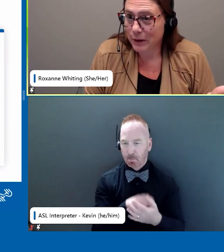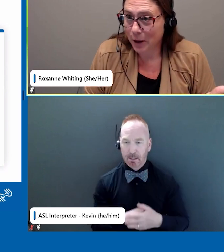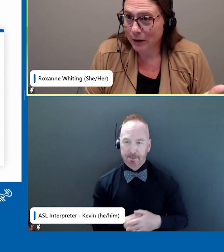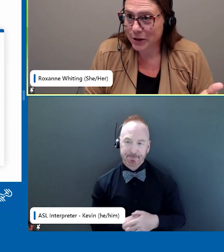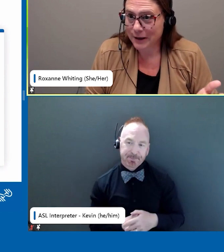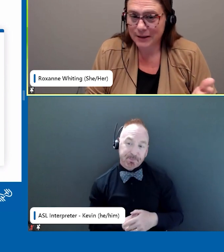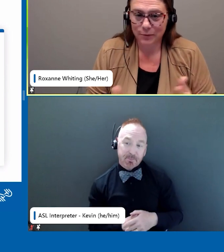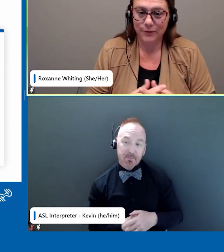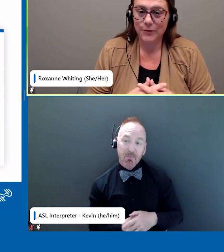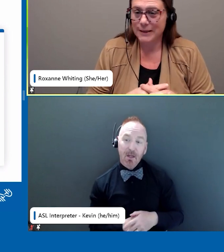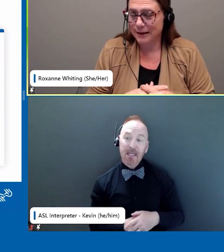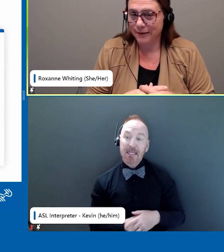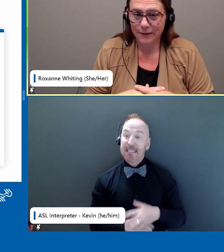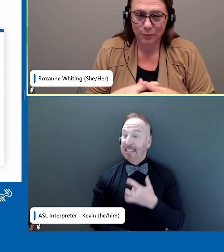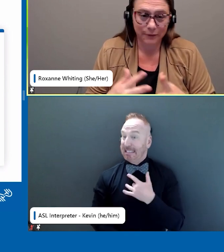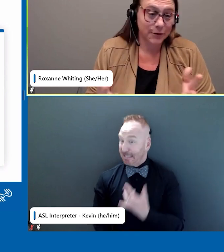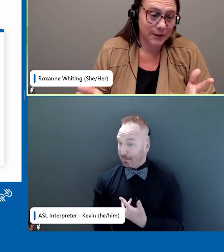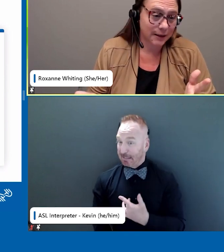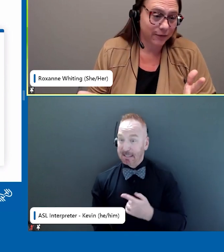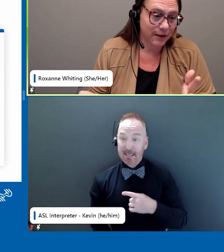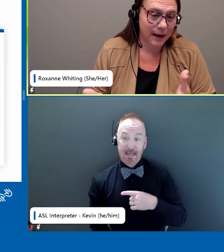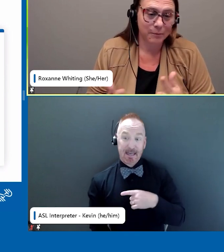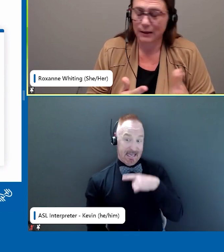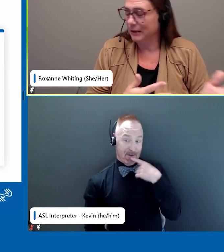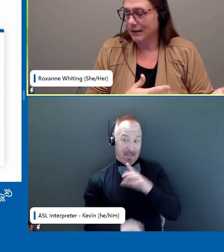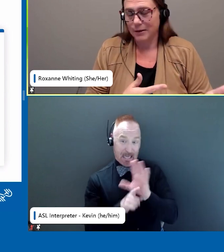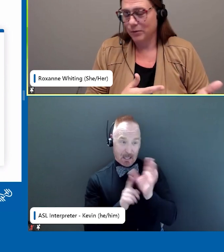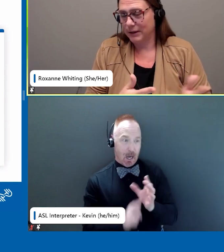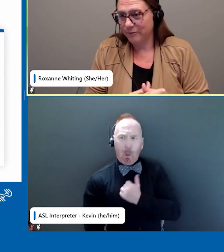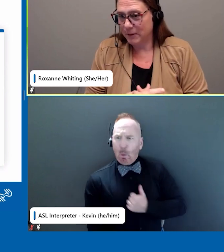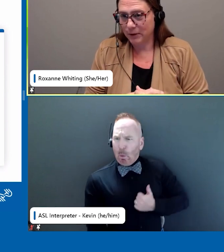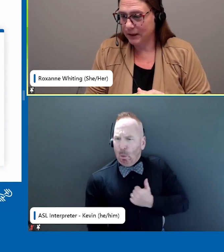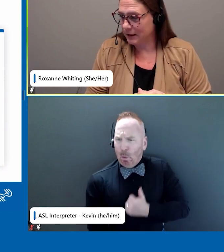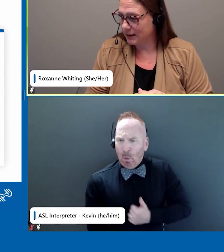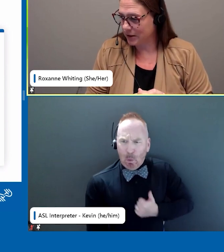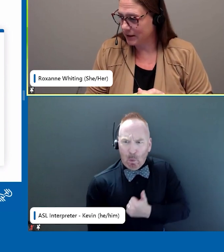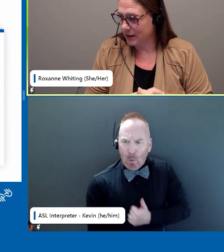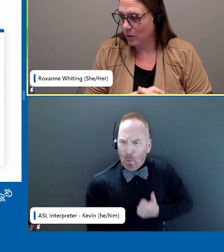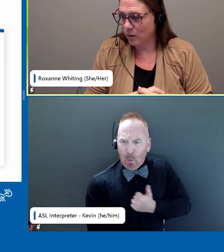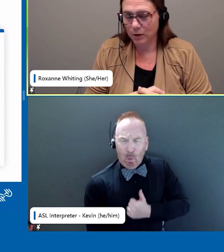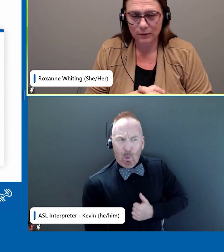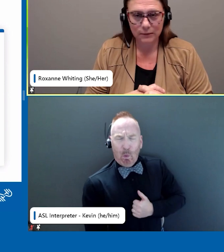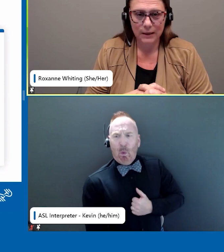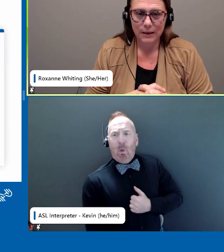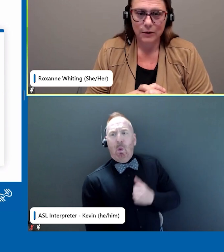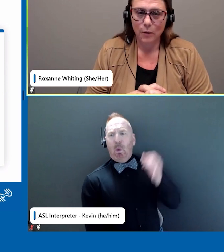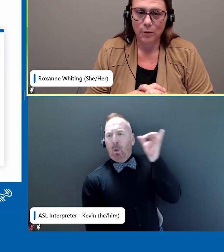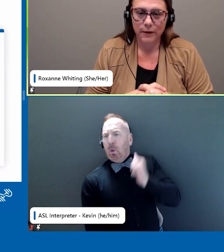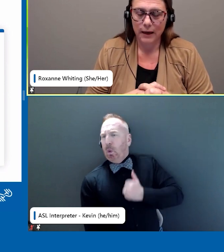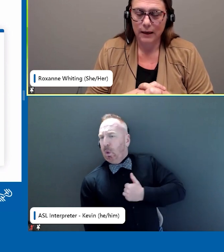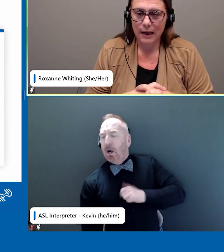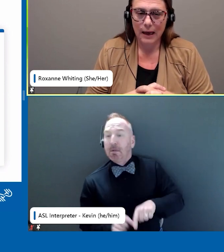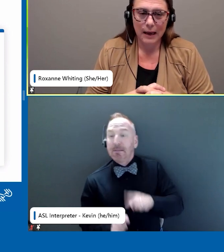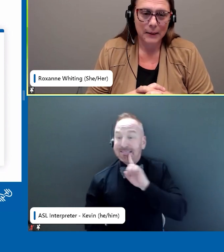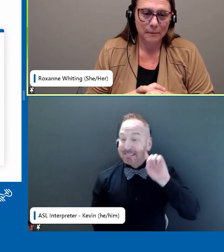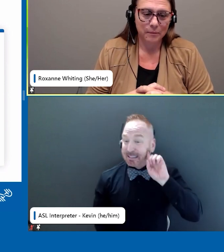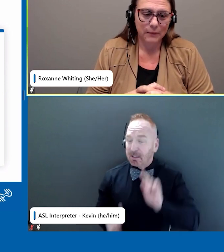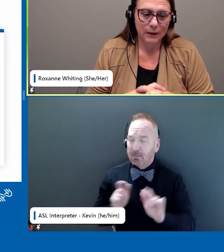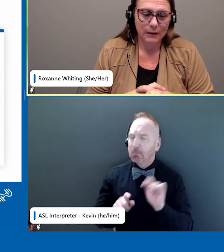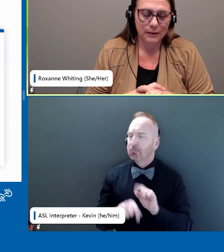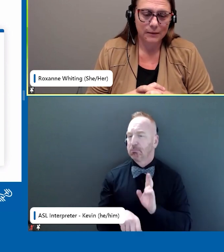typically you would apologize profusely for that, but with deaf people, it's just a normal thing.